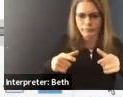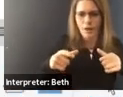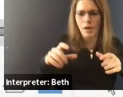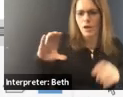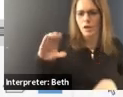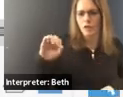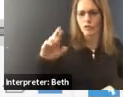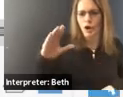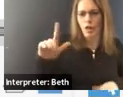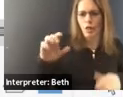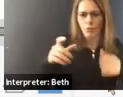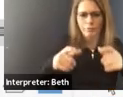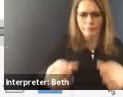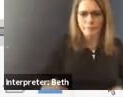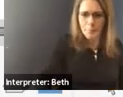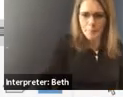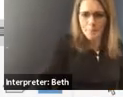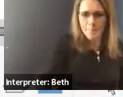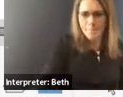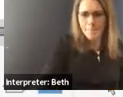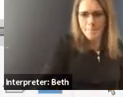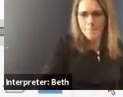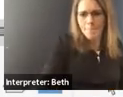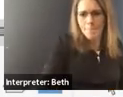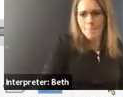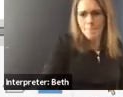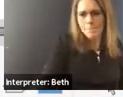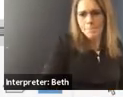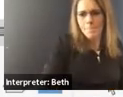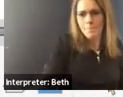Terrific. I'm going to use that circle to cut a hole.